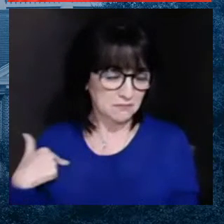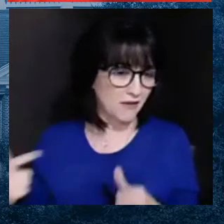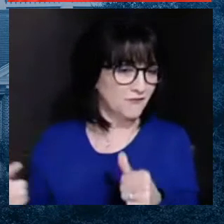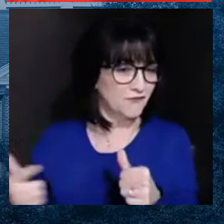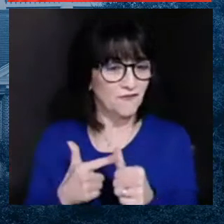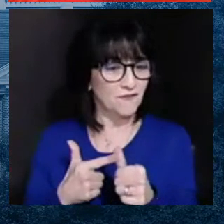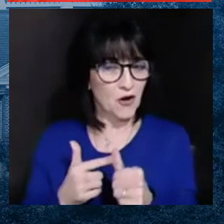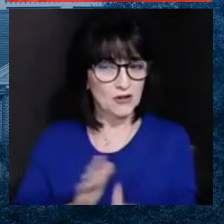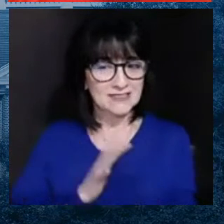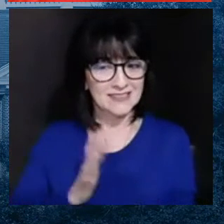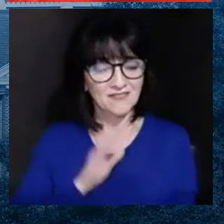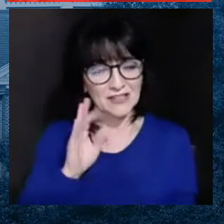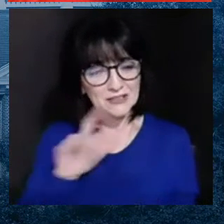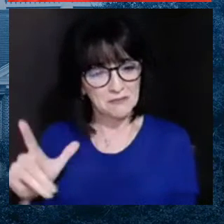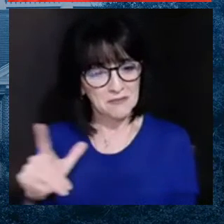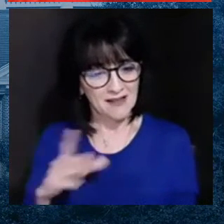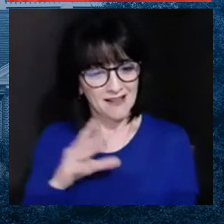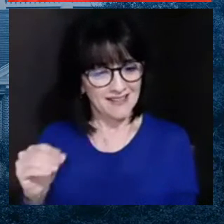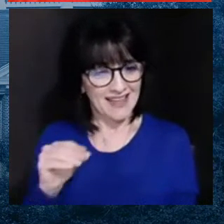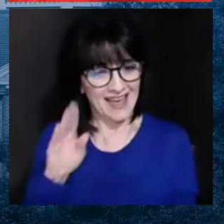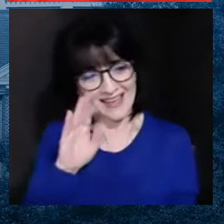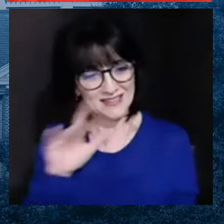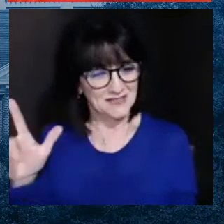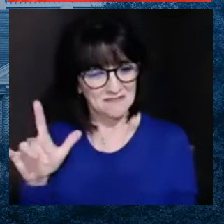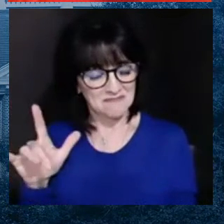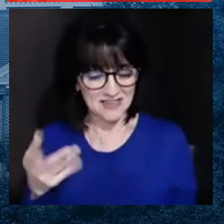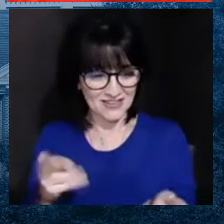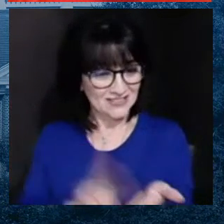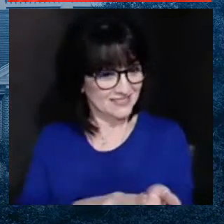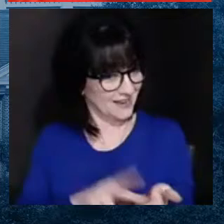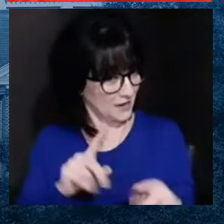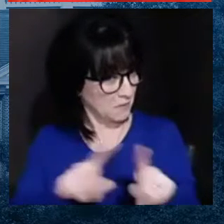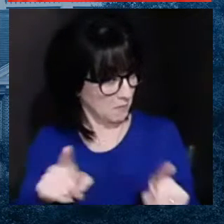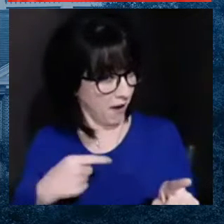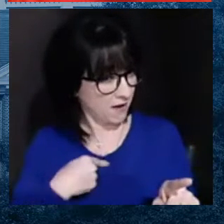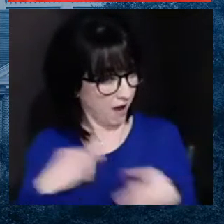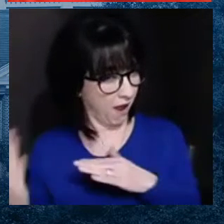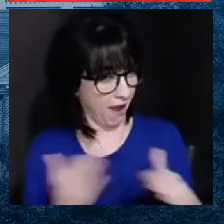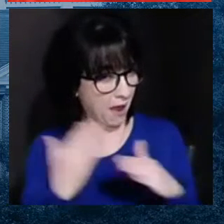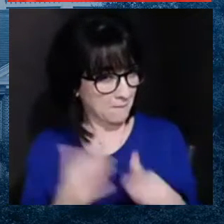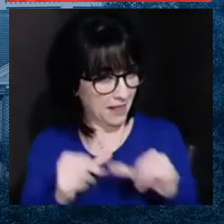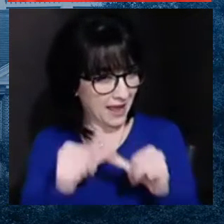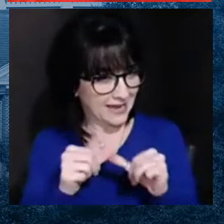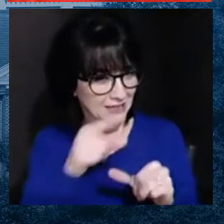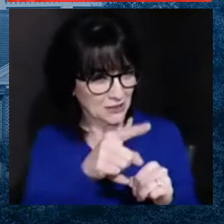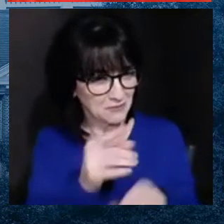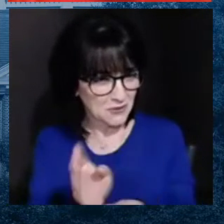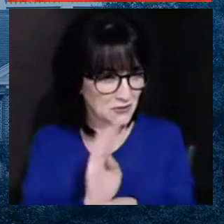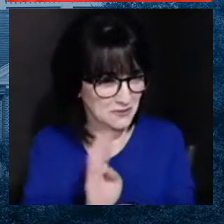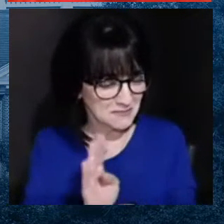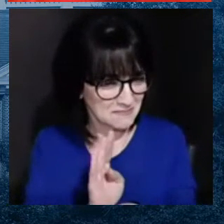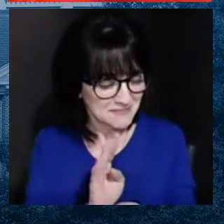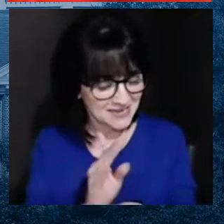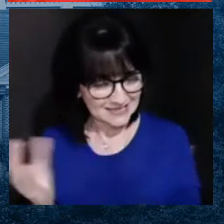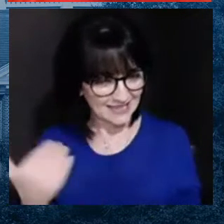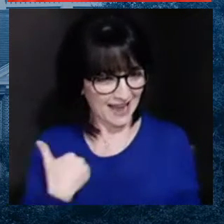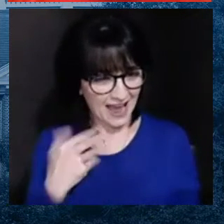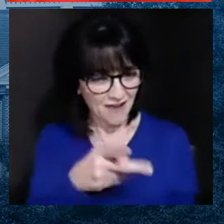but I do look forward to keeping you busy. So keep a pen ready and waiting for me. There you